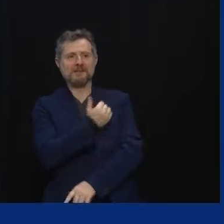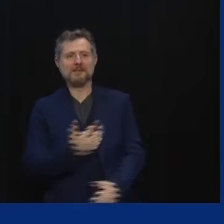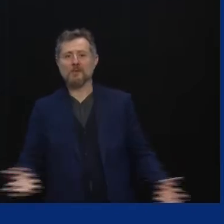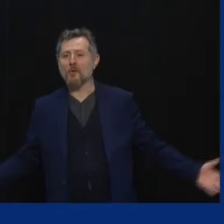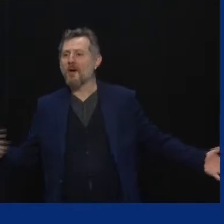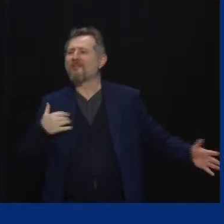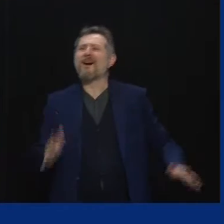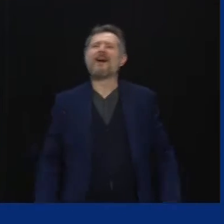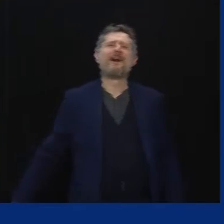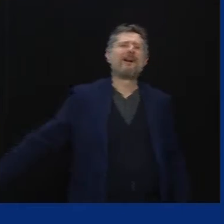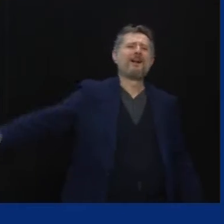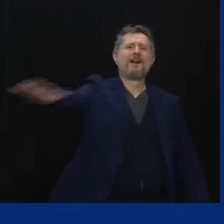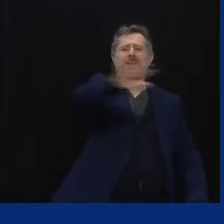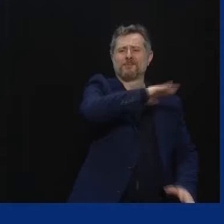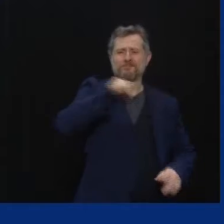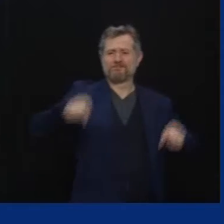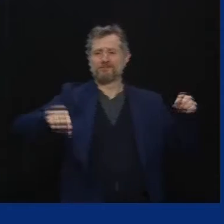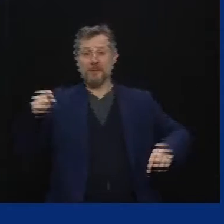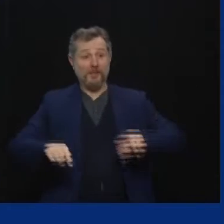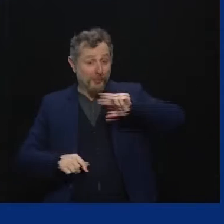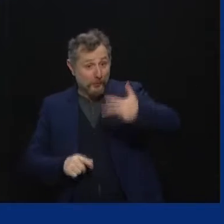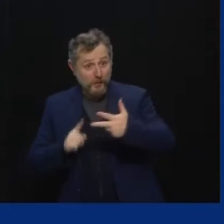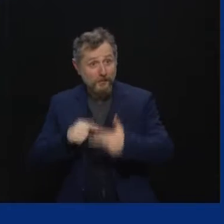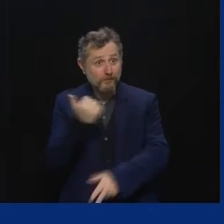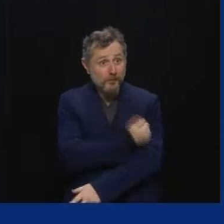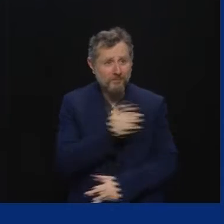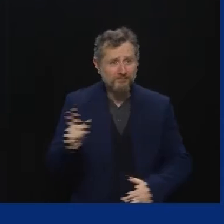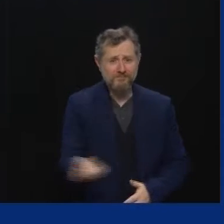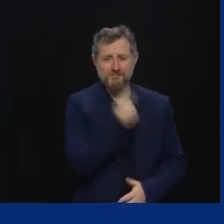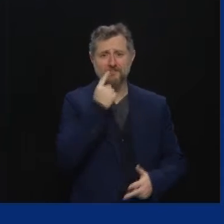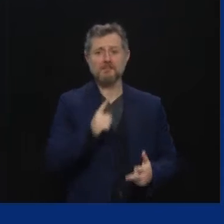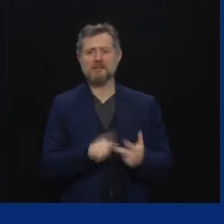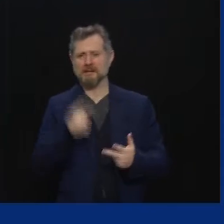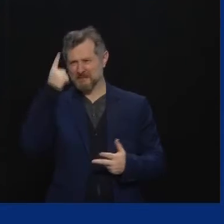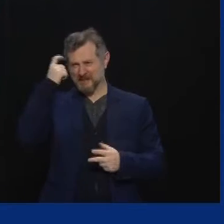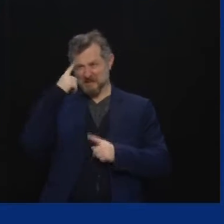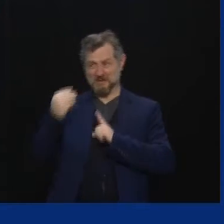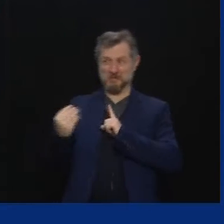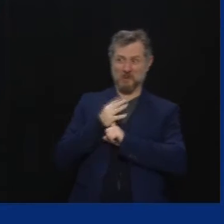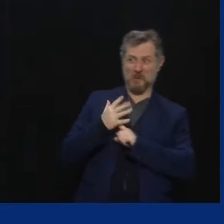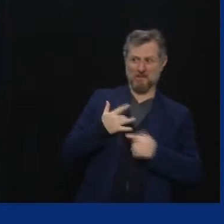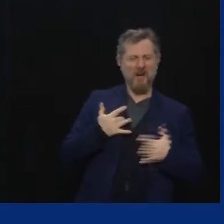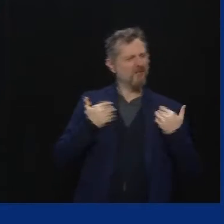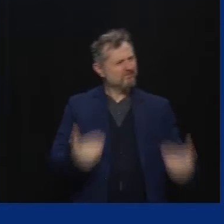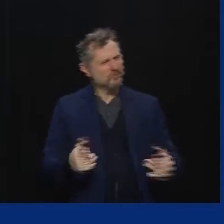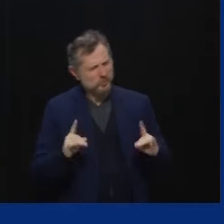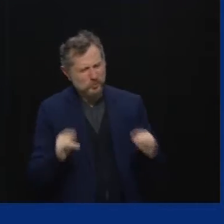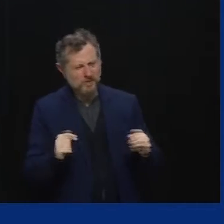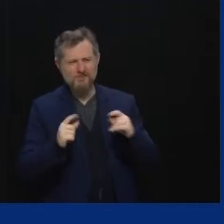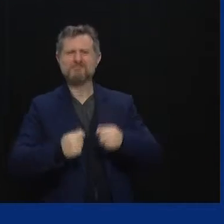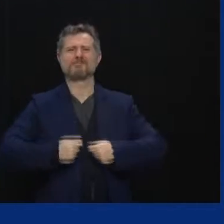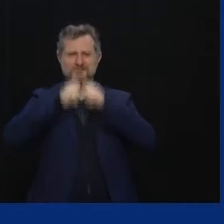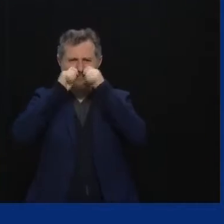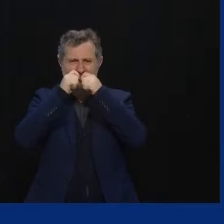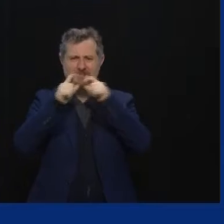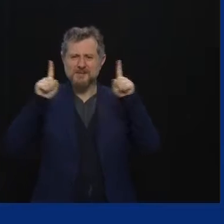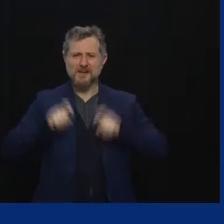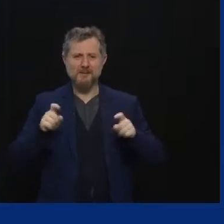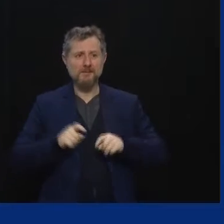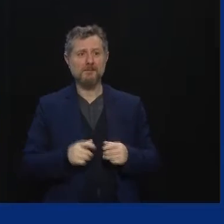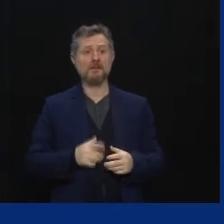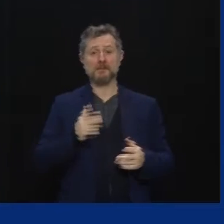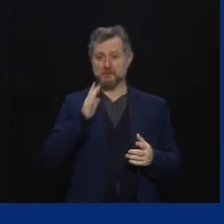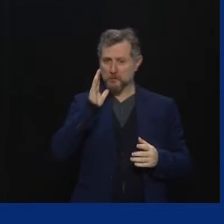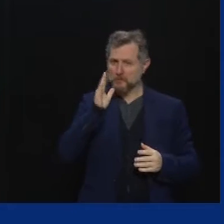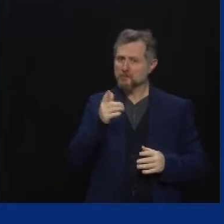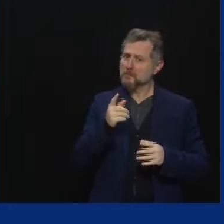Get tested if you think you've been exposed, and we'll be talking about that with respect to the individuals who participated in some of the events where the person